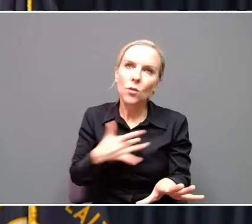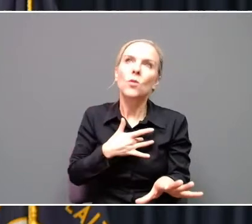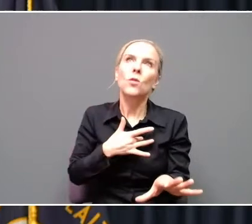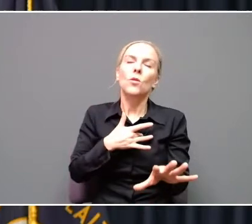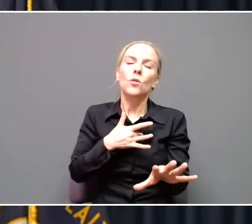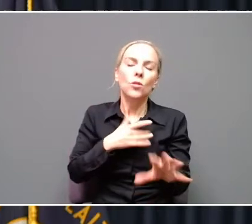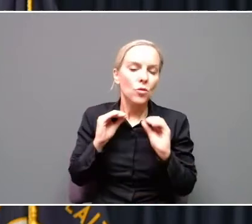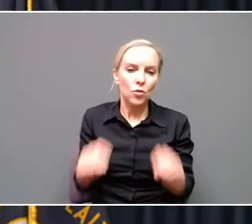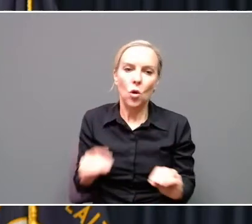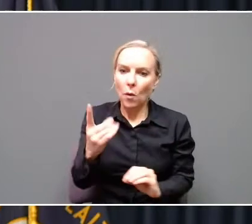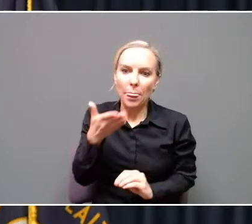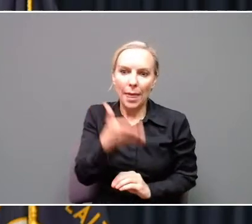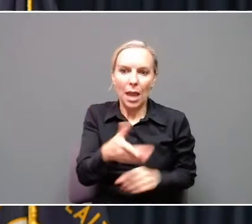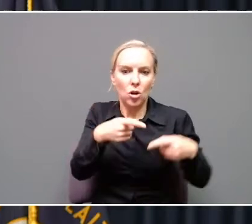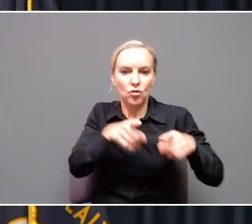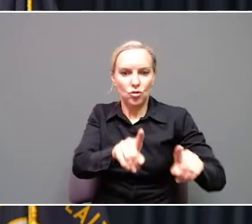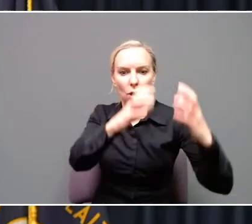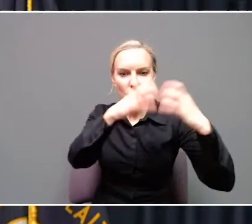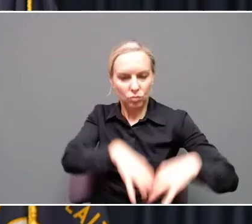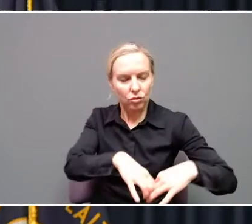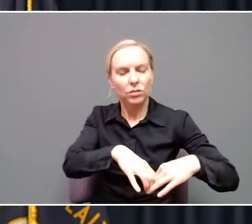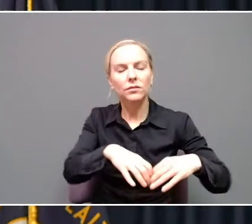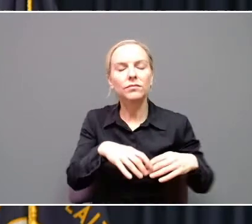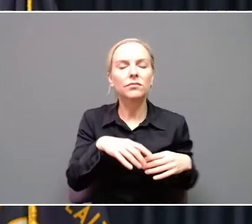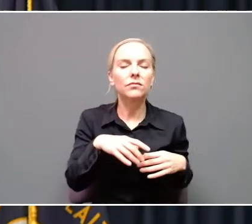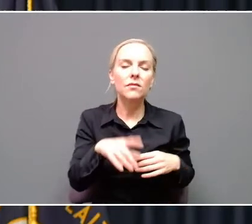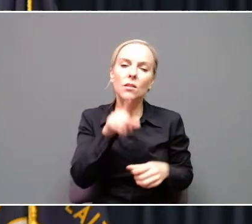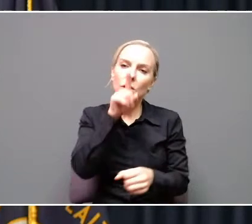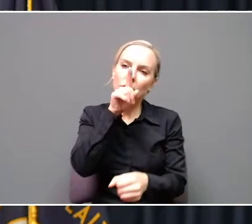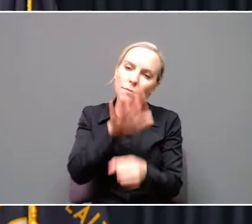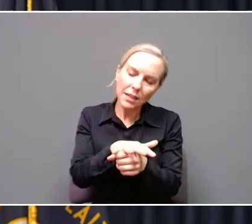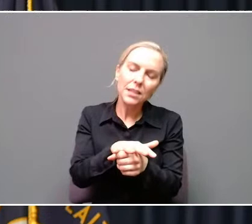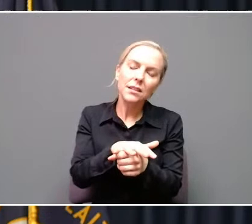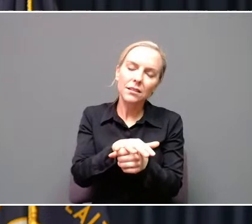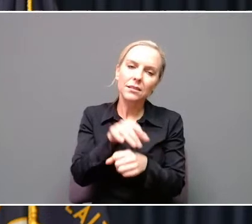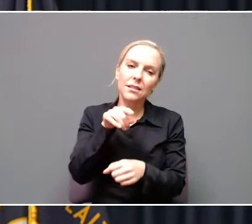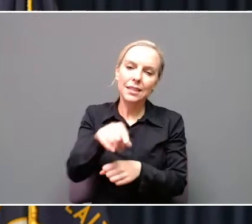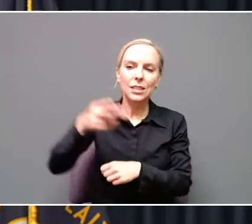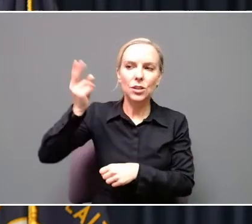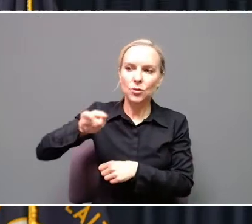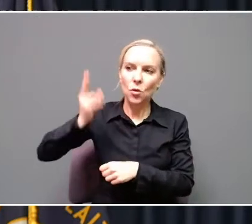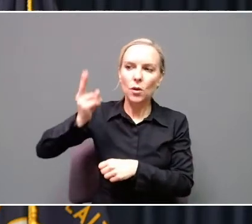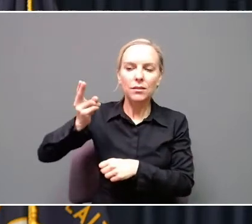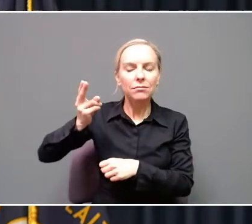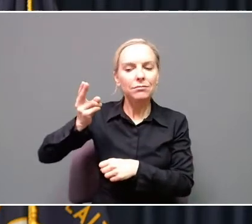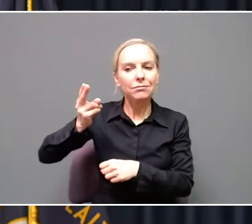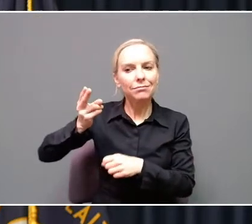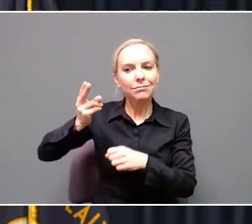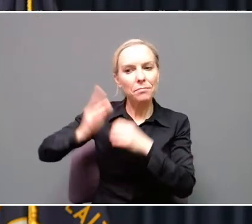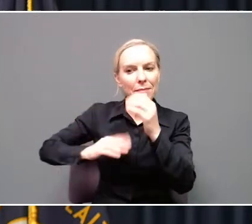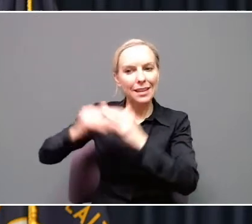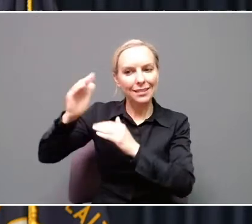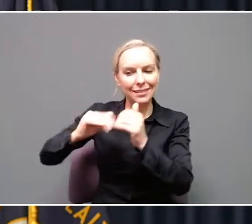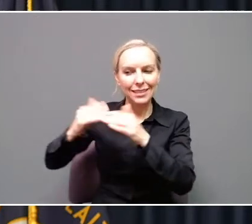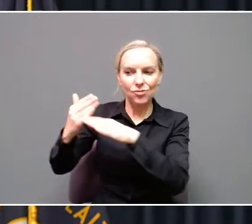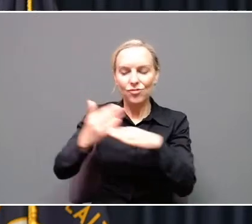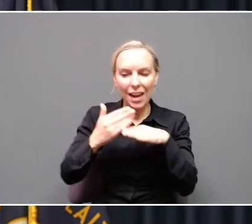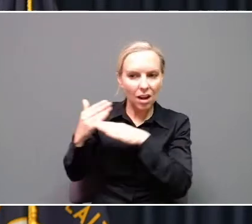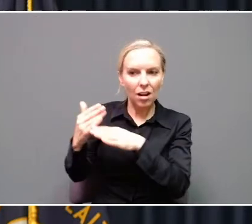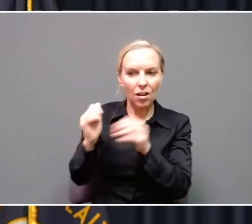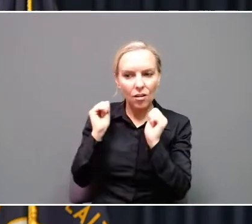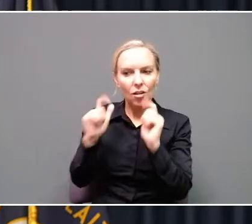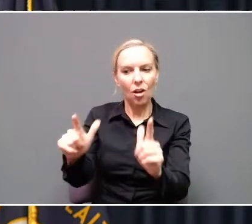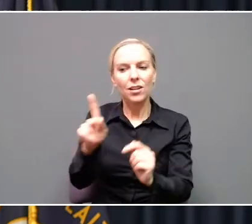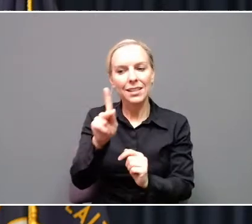there at the time. And we're committed to getting this historic building that is shared by all